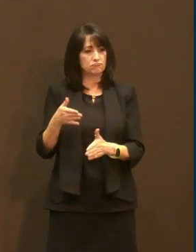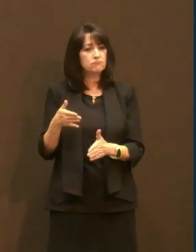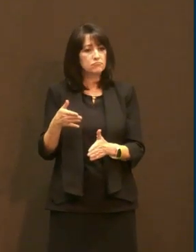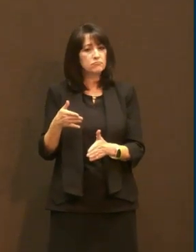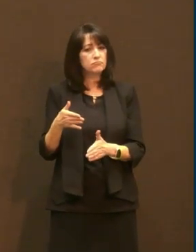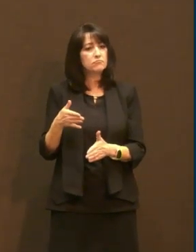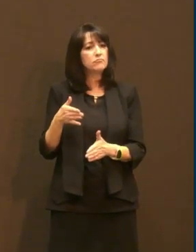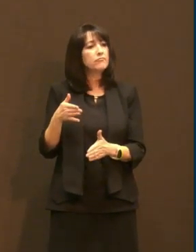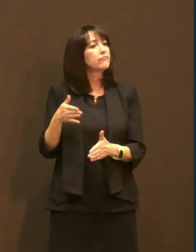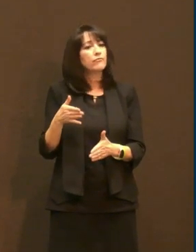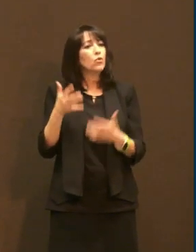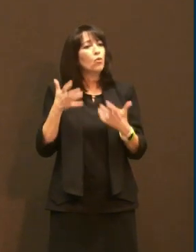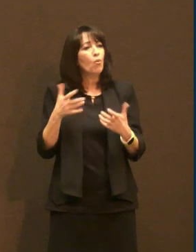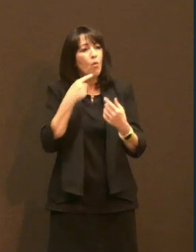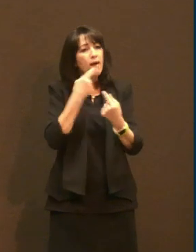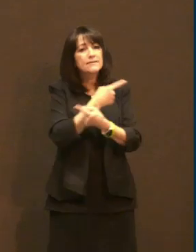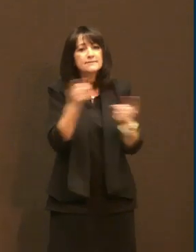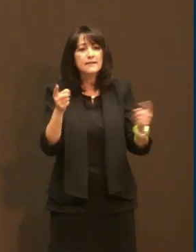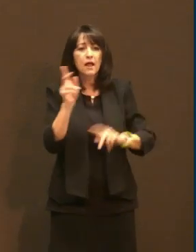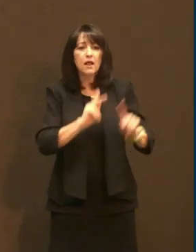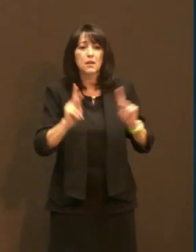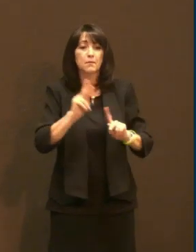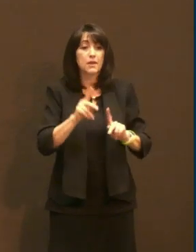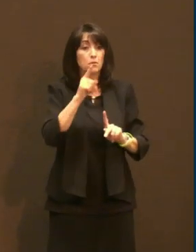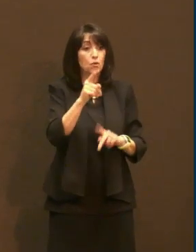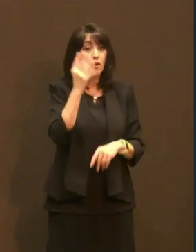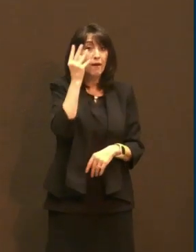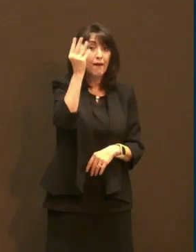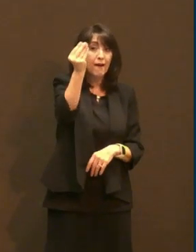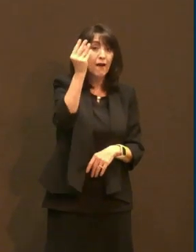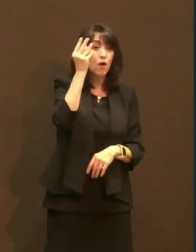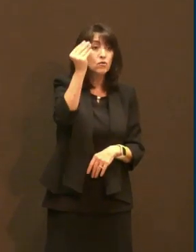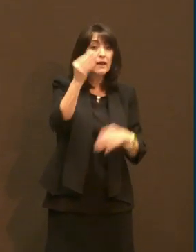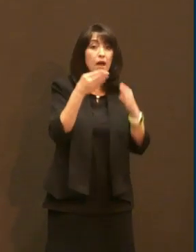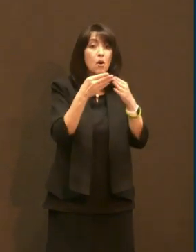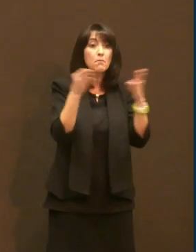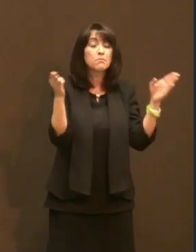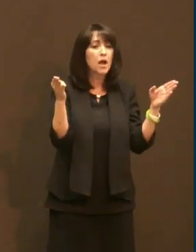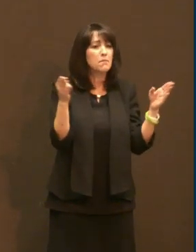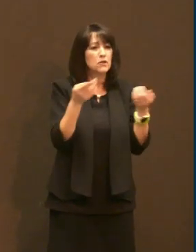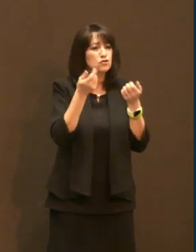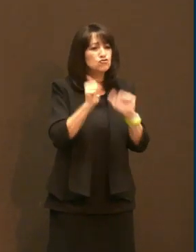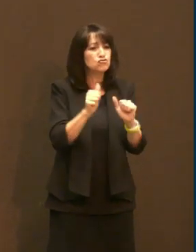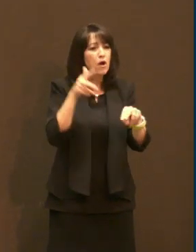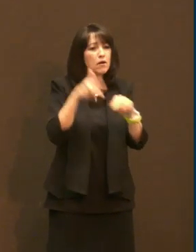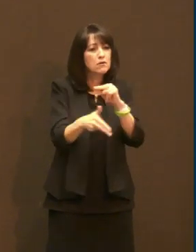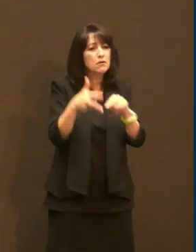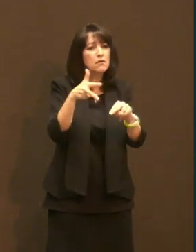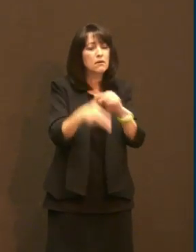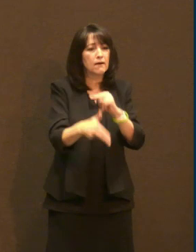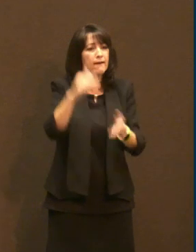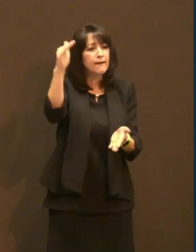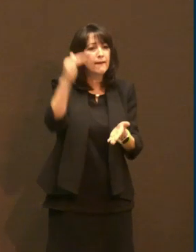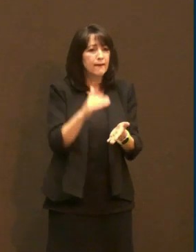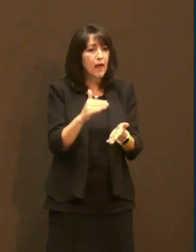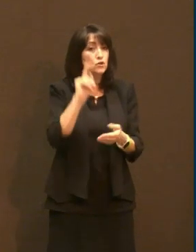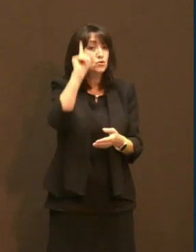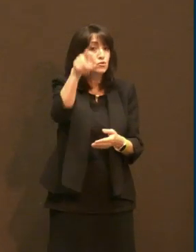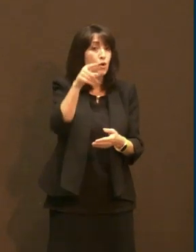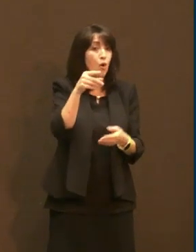just reducing the number of times they go into the public to do an essential businesses,